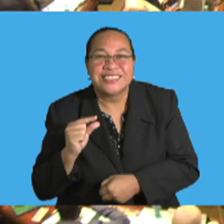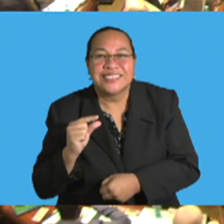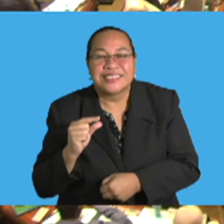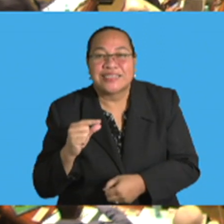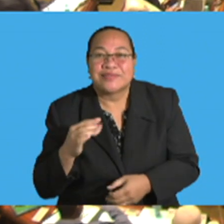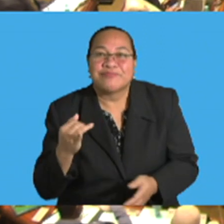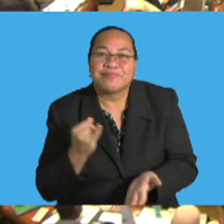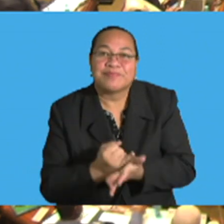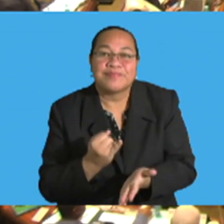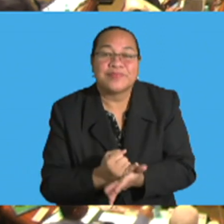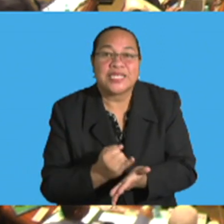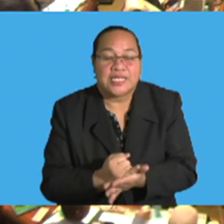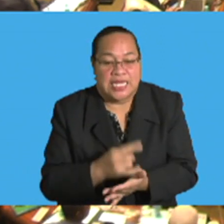line,